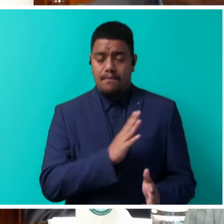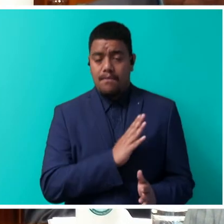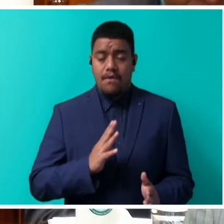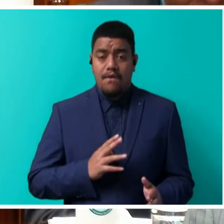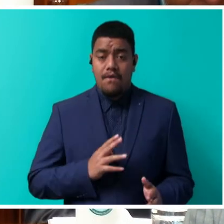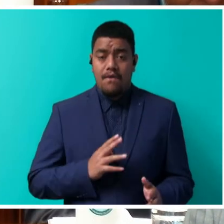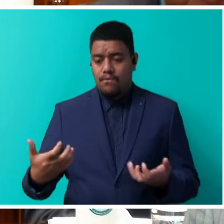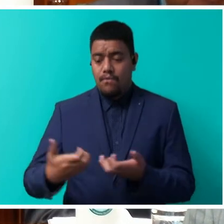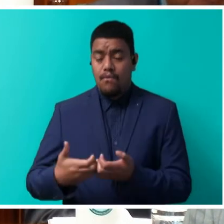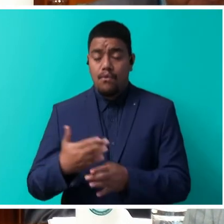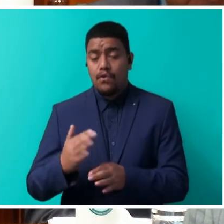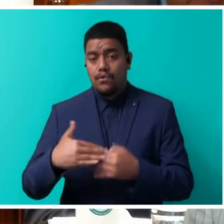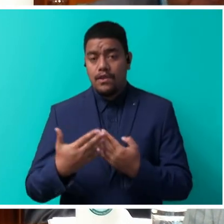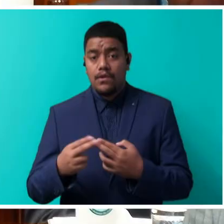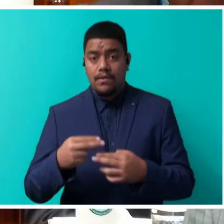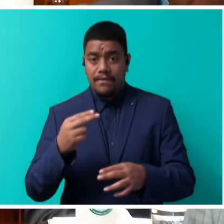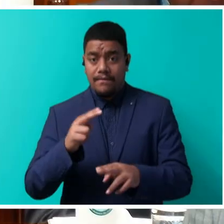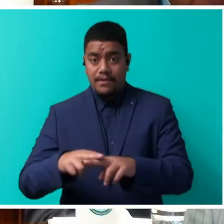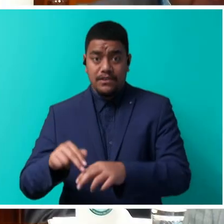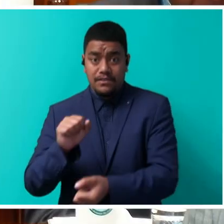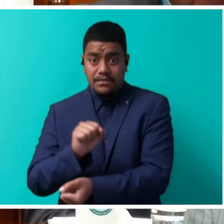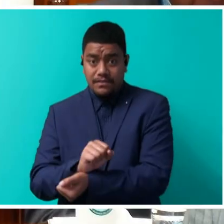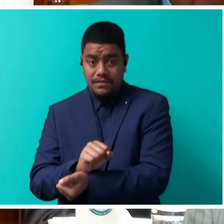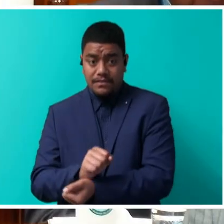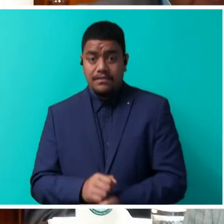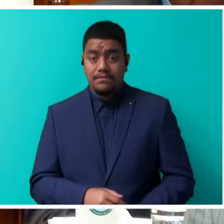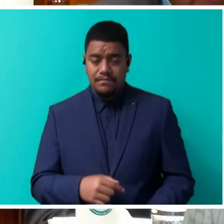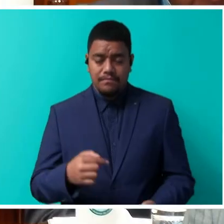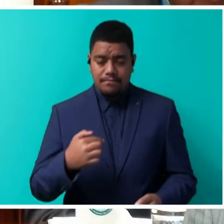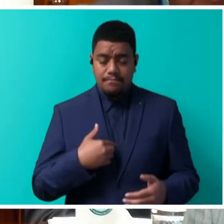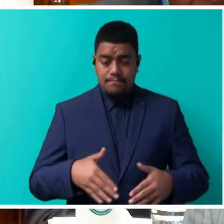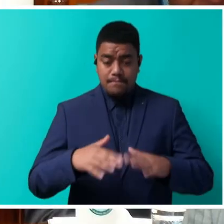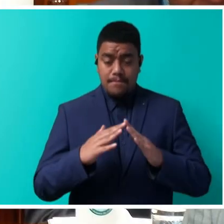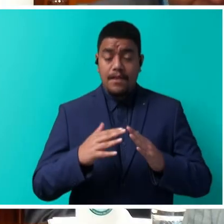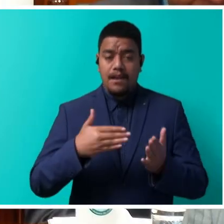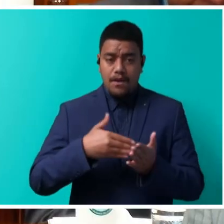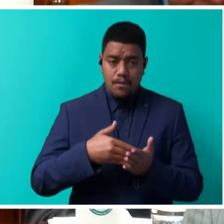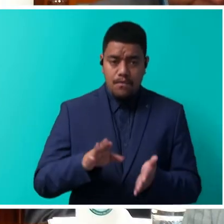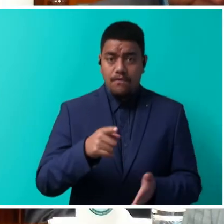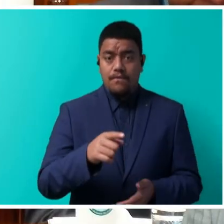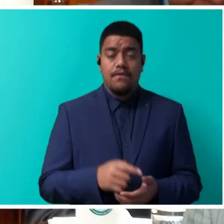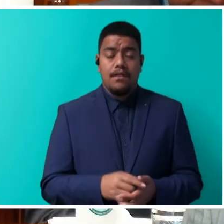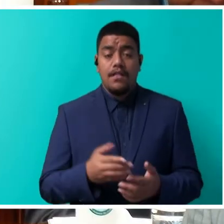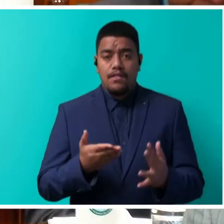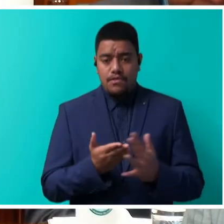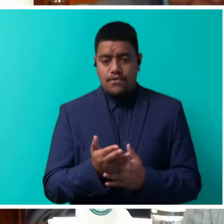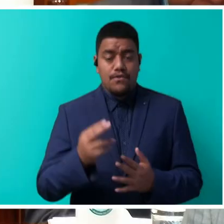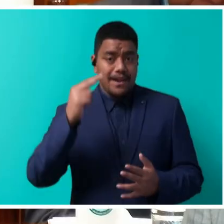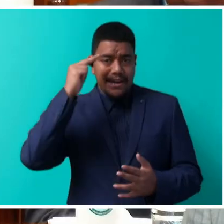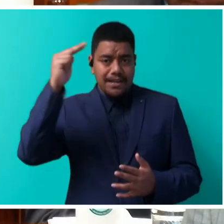Correction Service. Mr. Speaker, sir, this House approved the reactivation of the Parole Board through the national